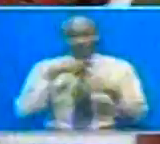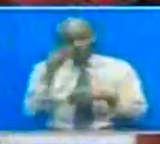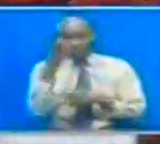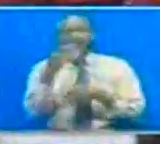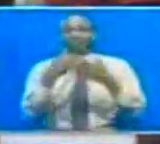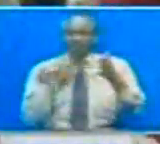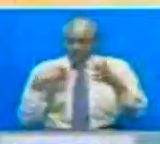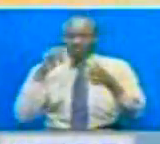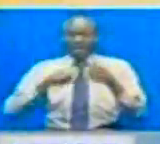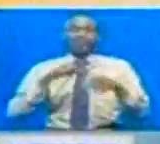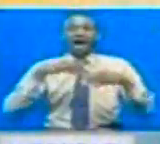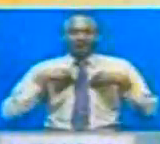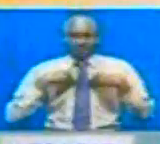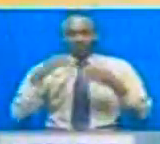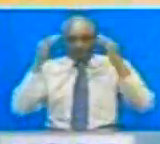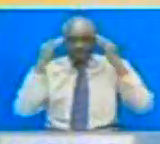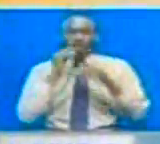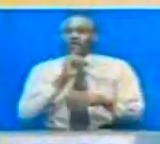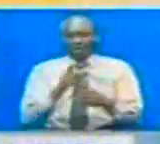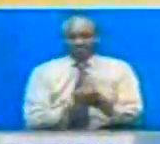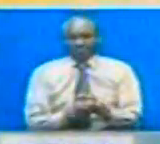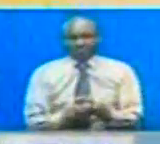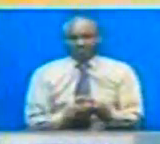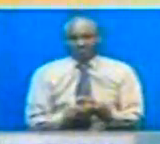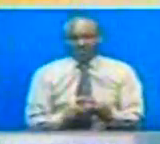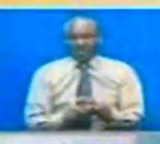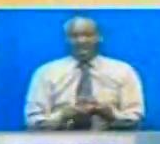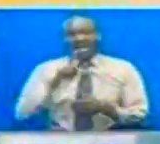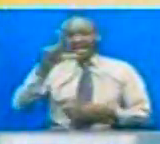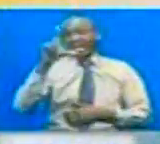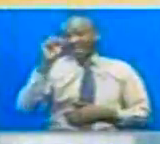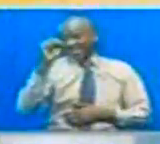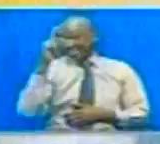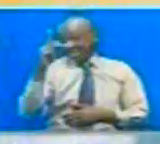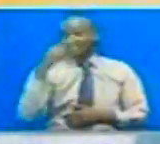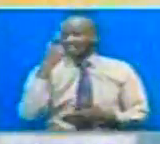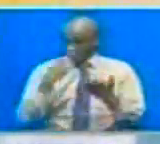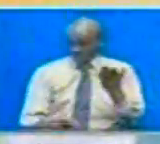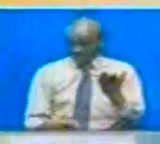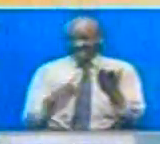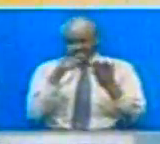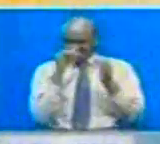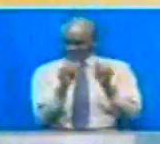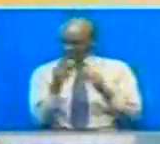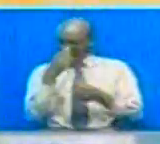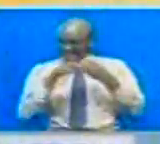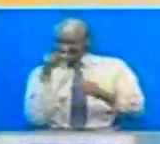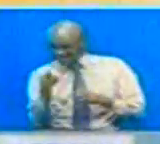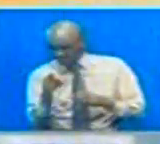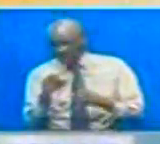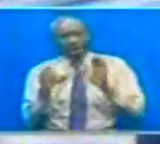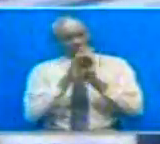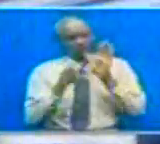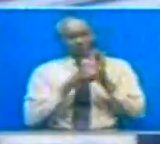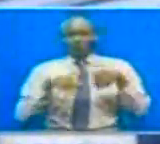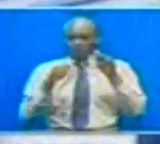court order to do so. Yes. It has come out very... The Law Society of Kenya, however, argues that the new act is still